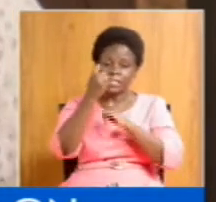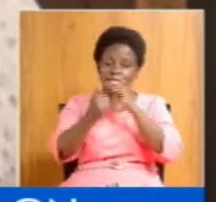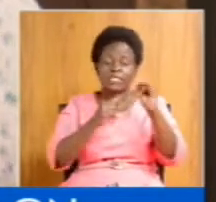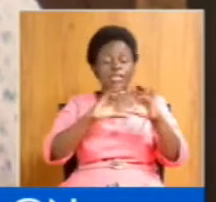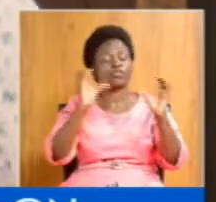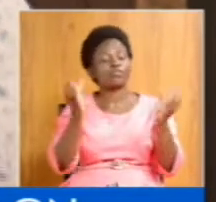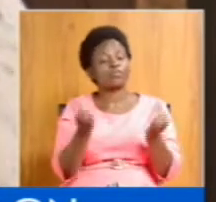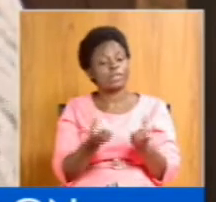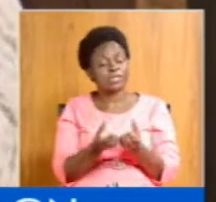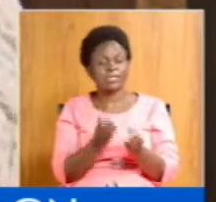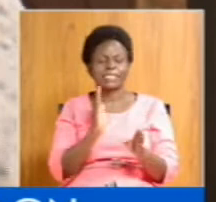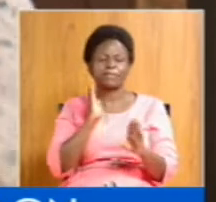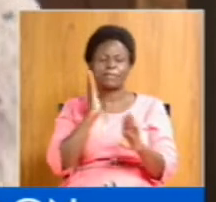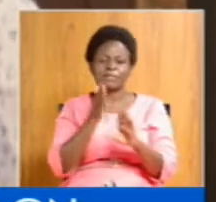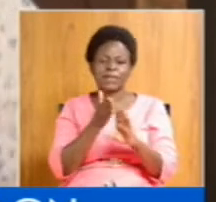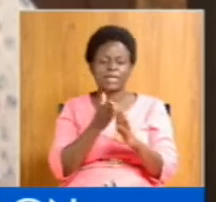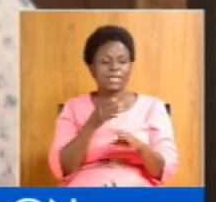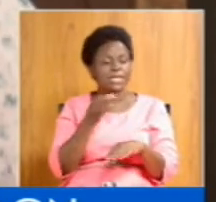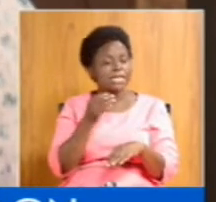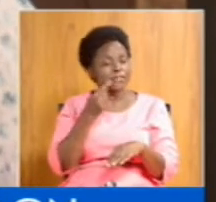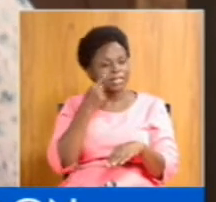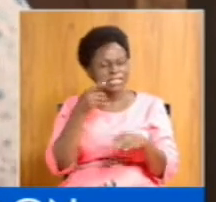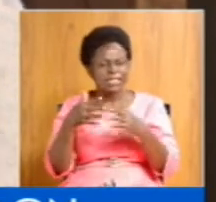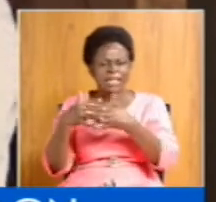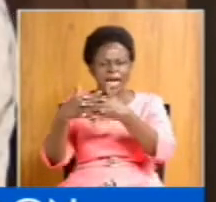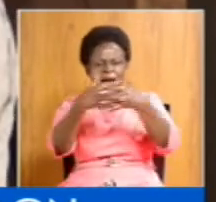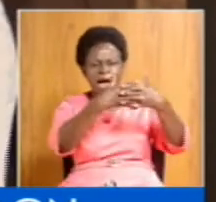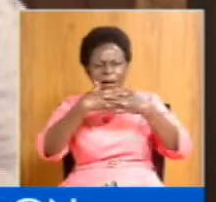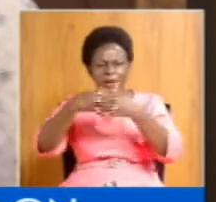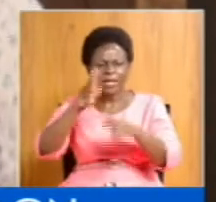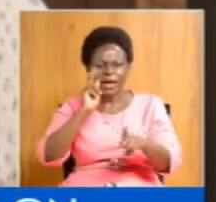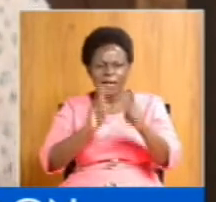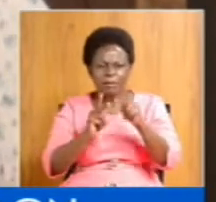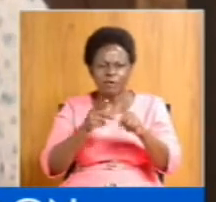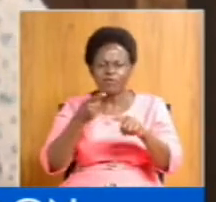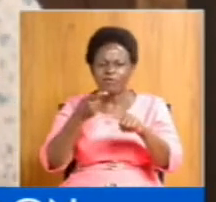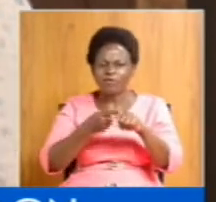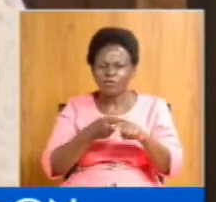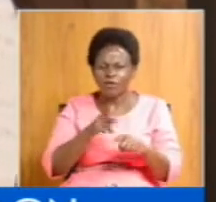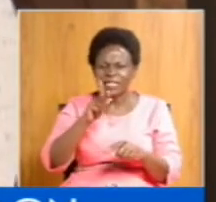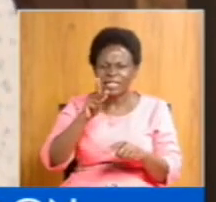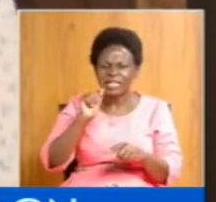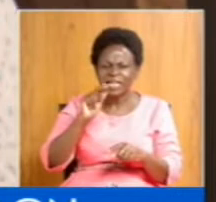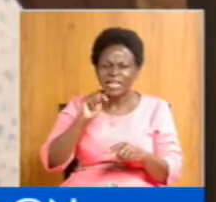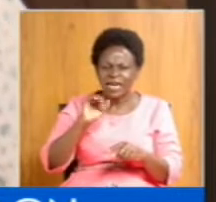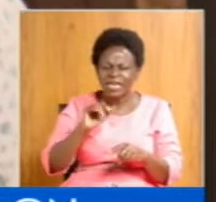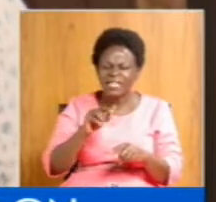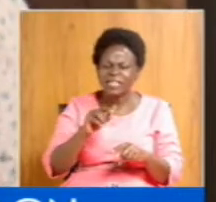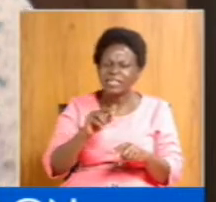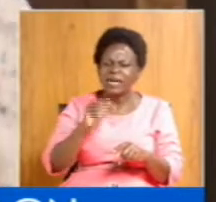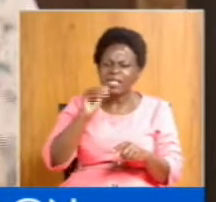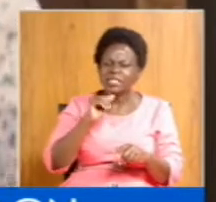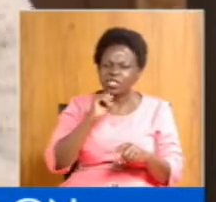community. Specifically, if I look at the American citizens, drawing from what JF Kennedy said, ask not what your country can do